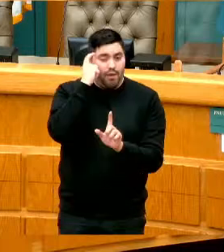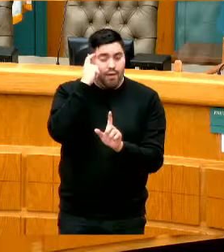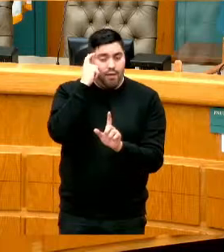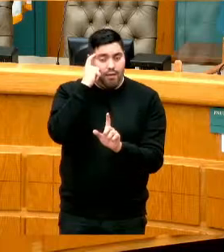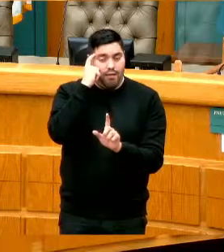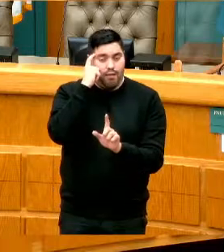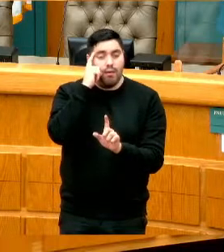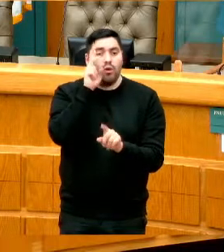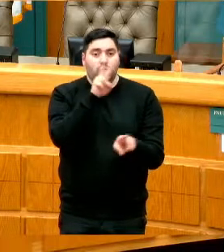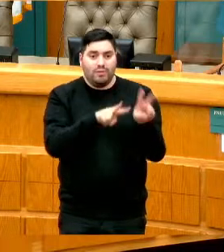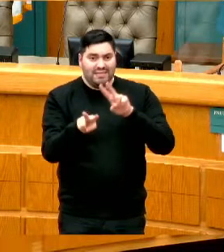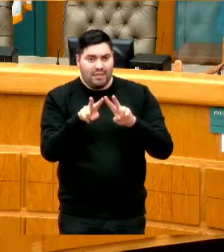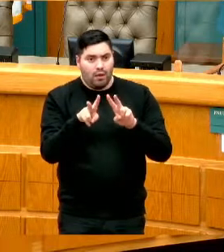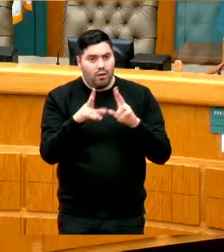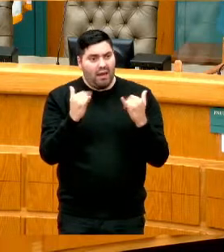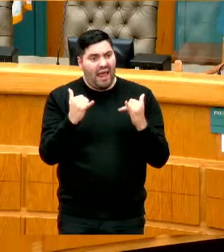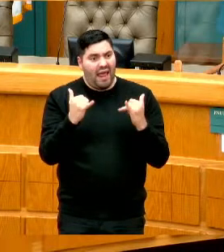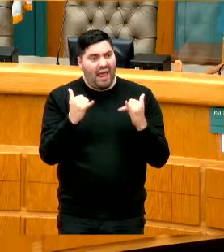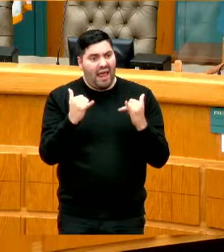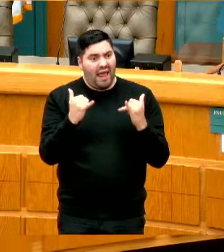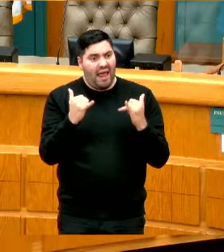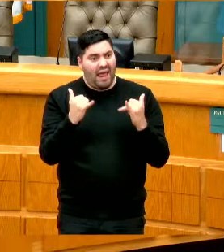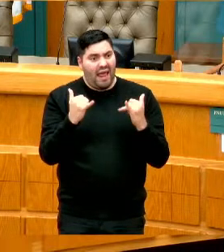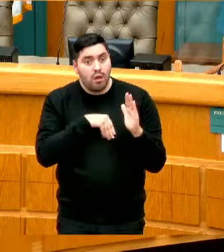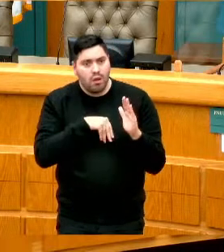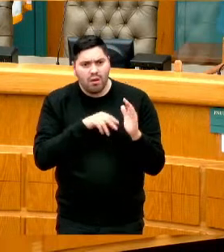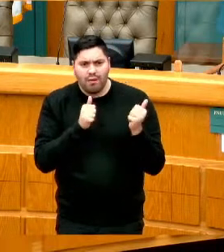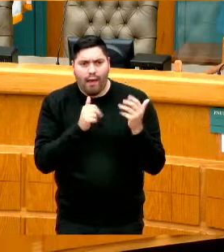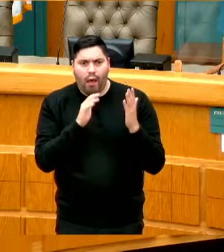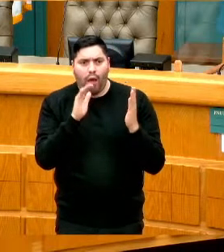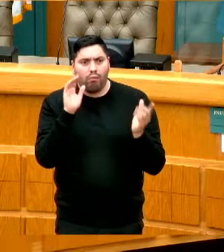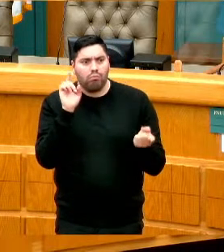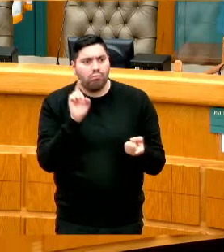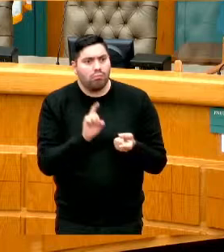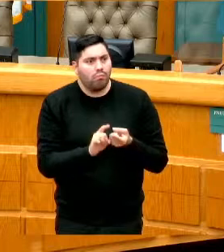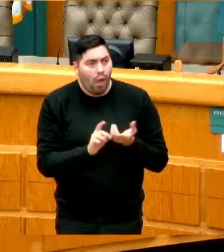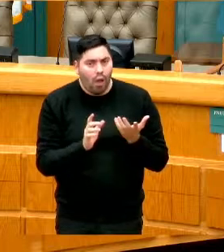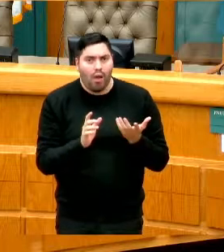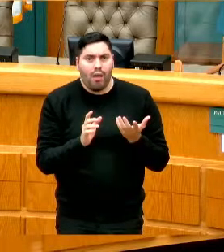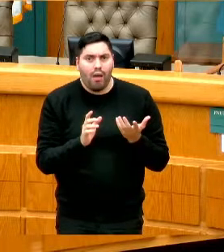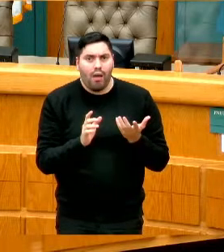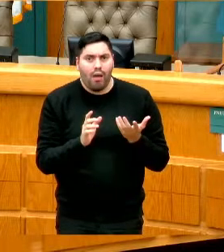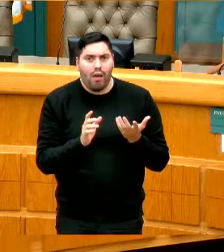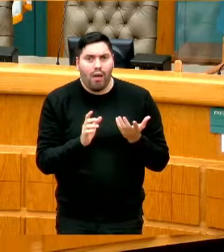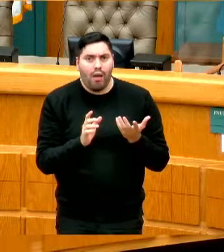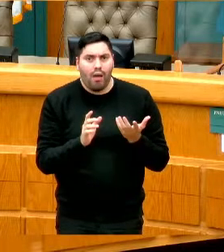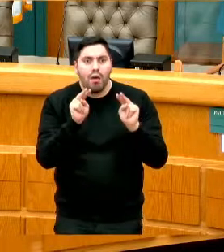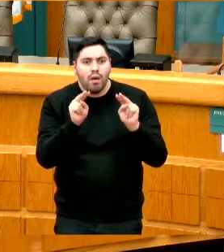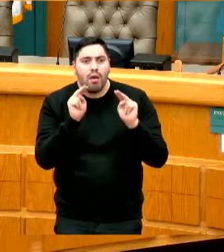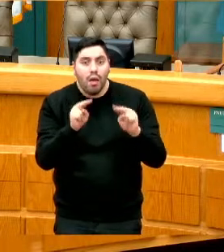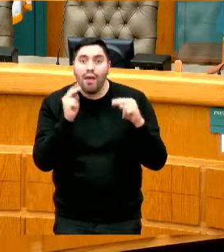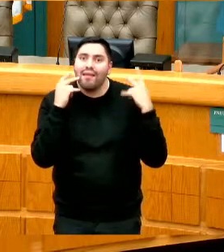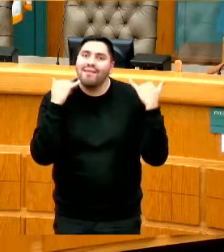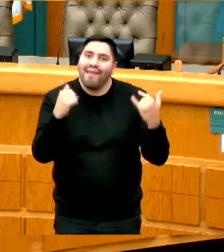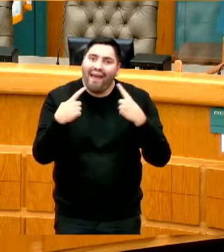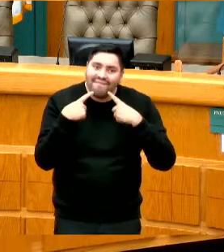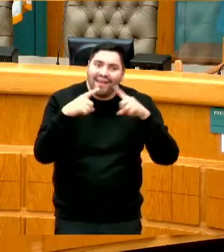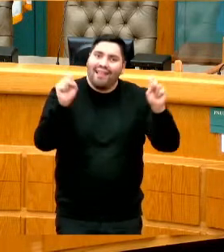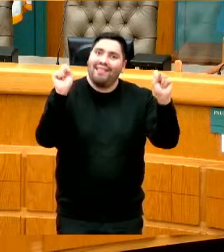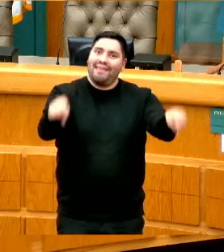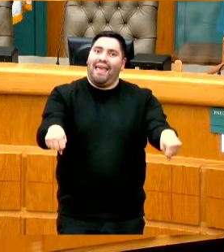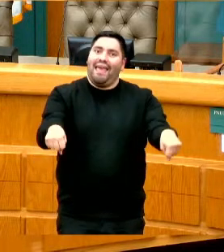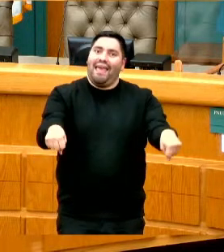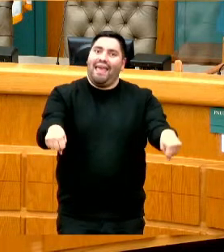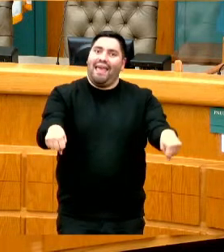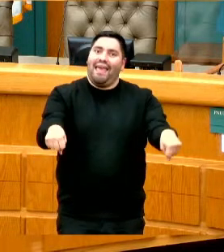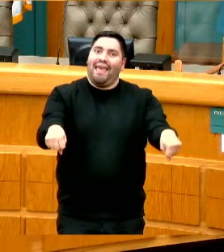the eligibility expand like this closely, we have had people that have been looking forward to eager anticipation, and those are the ones that come in line